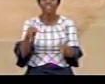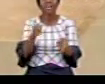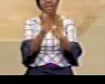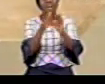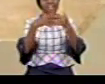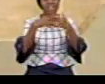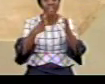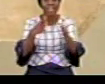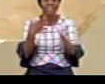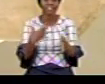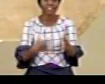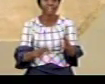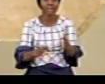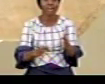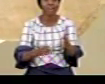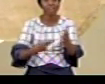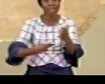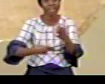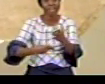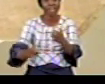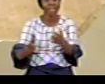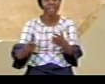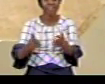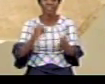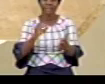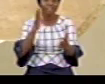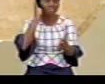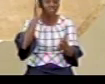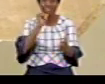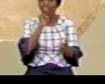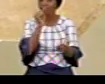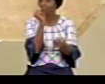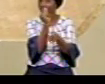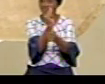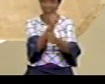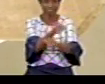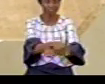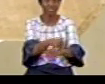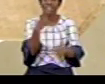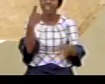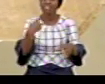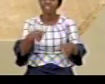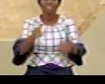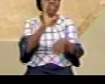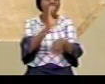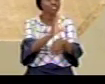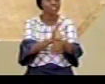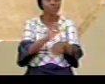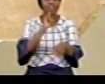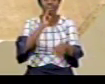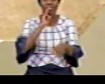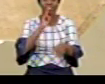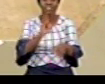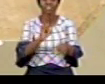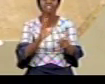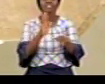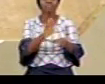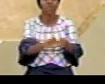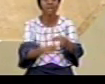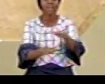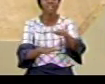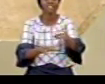The gate of hell shall not prevail. The church